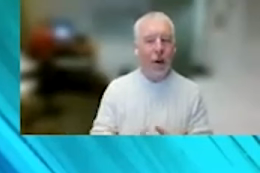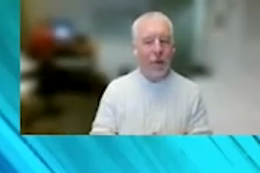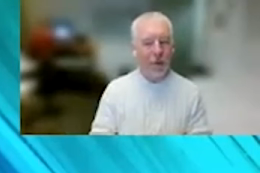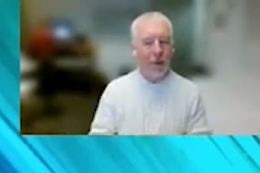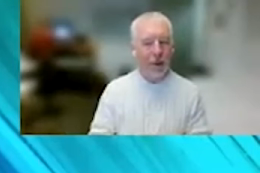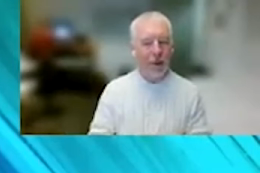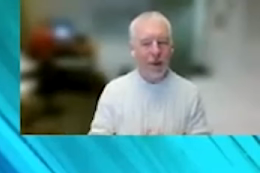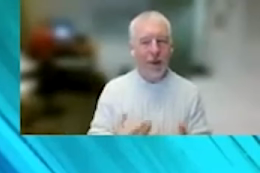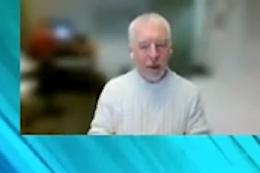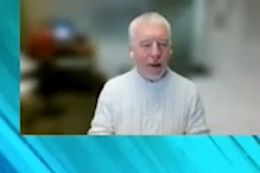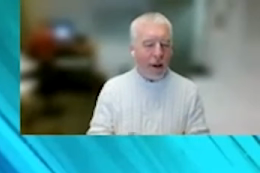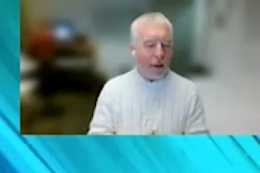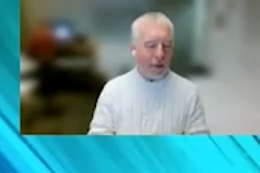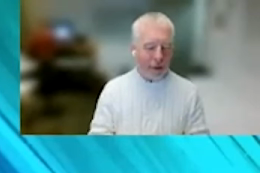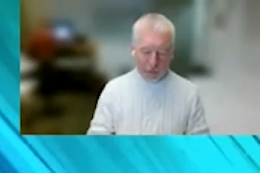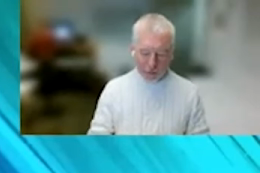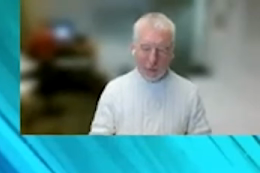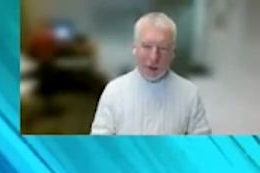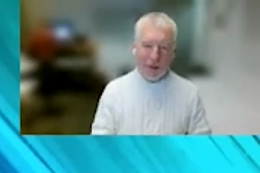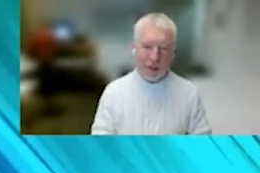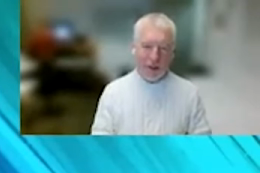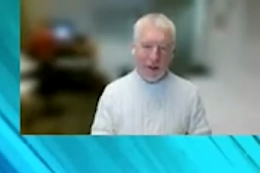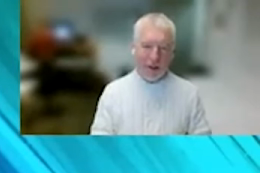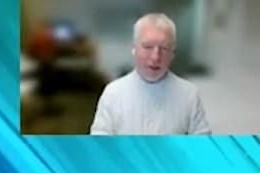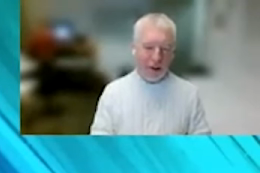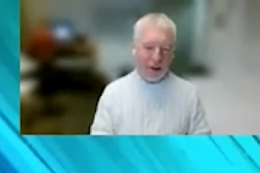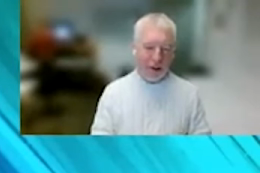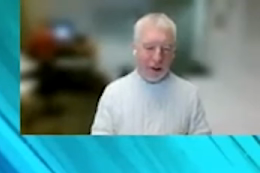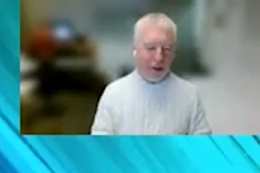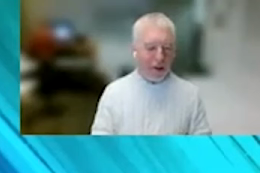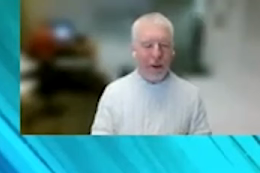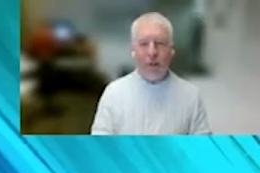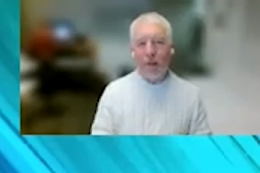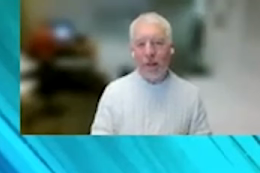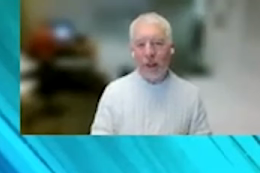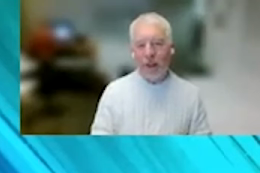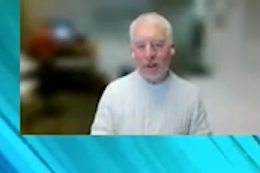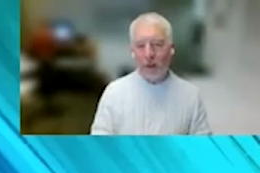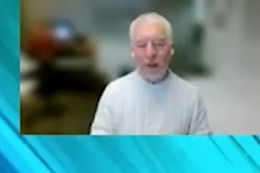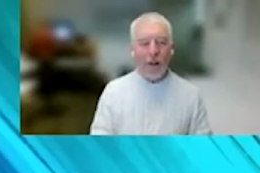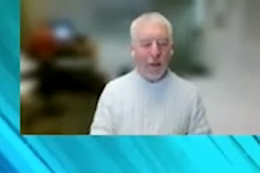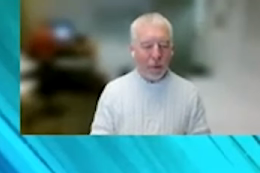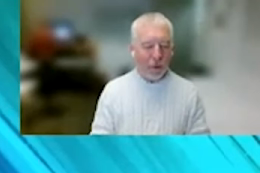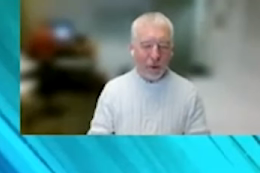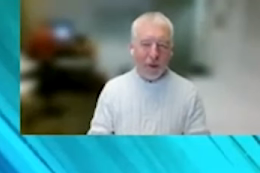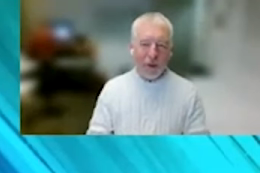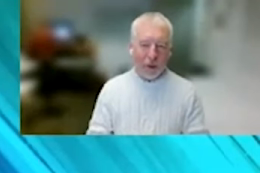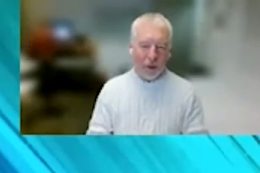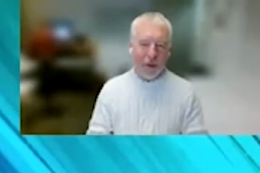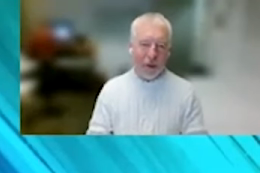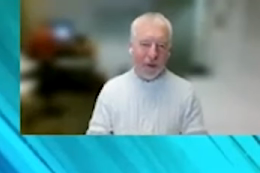you might not be able to see it. So that's an example of the complexity. It's not necessarily just grayscale. So